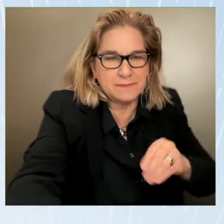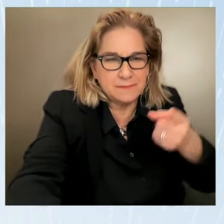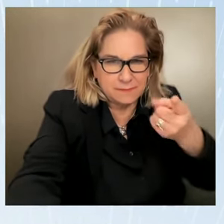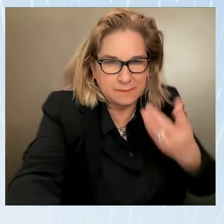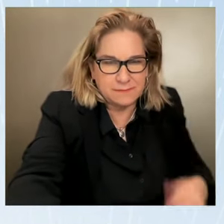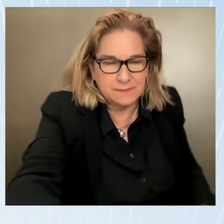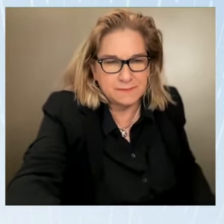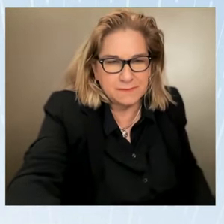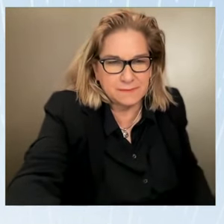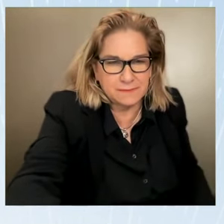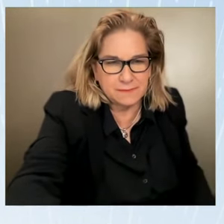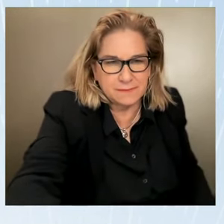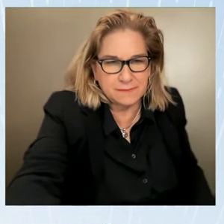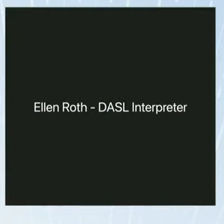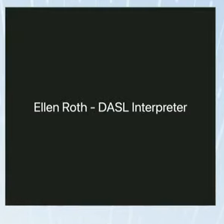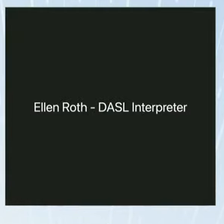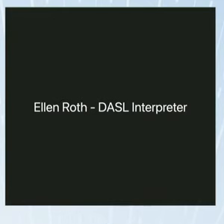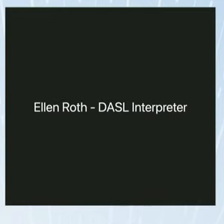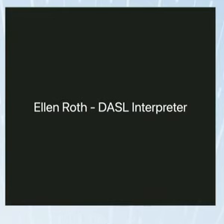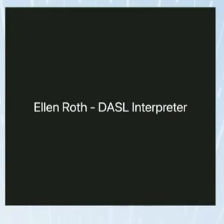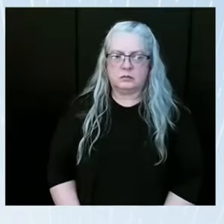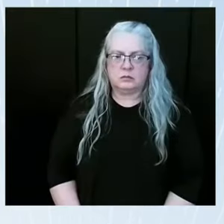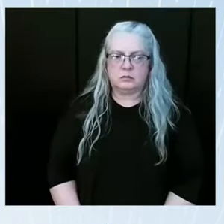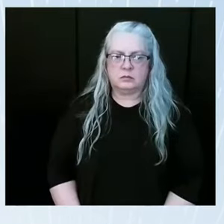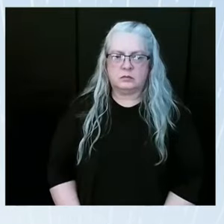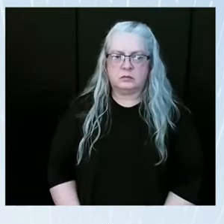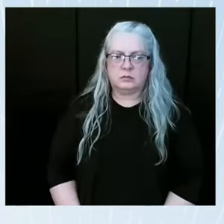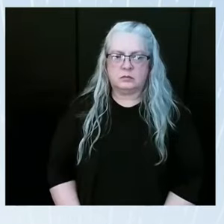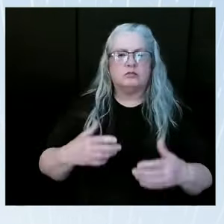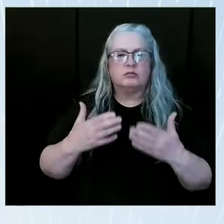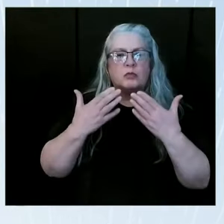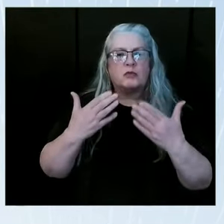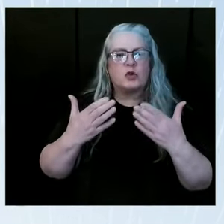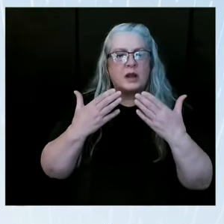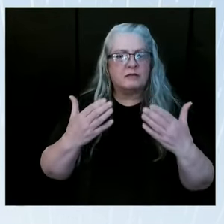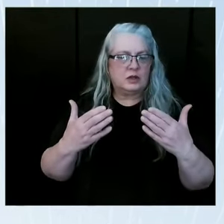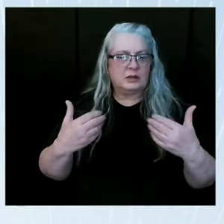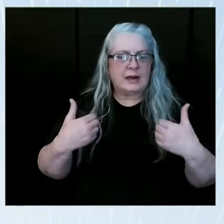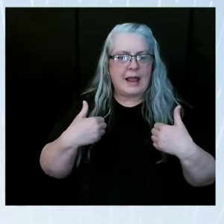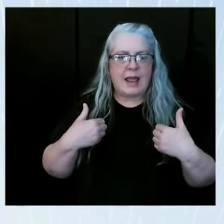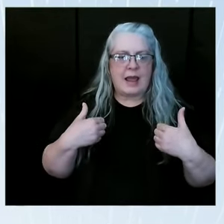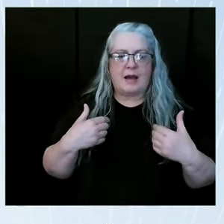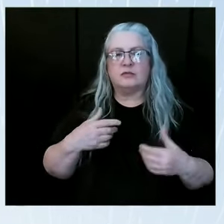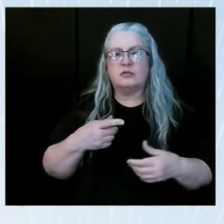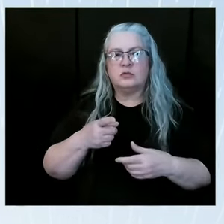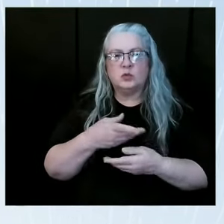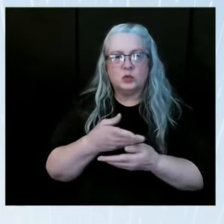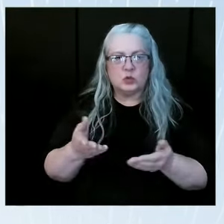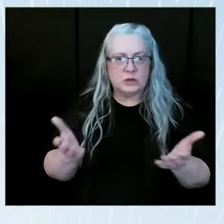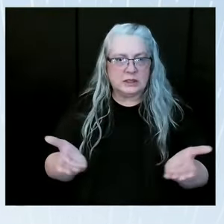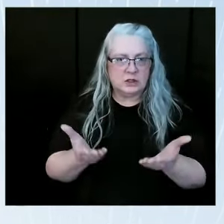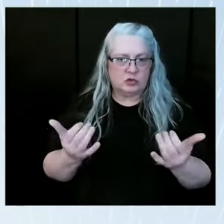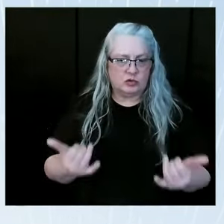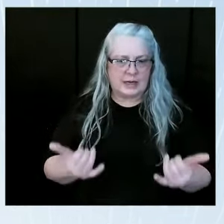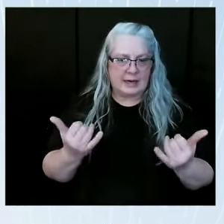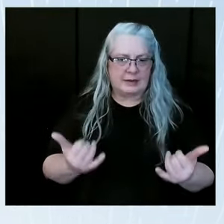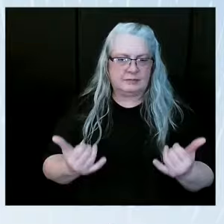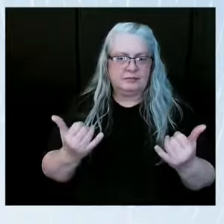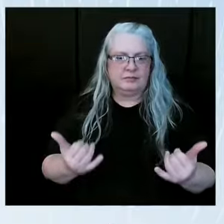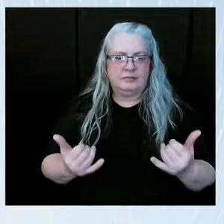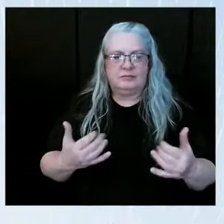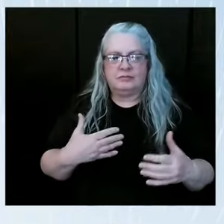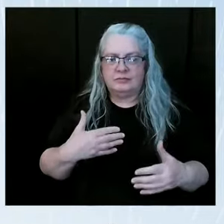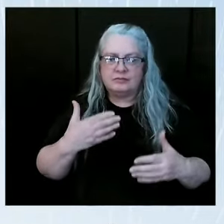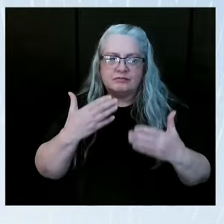we're grateful to have you here today, but grateful to have your partnership every day. Thank you.